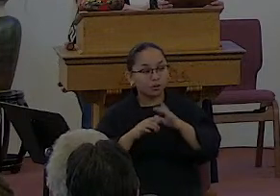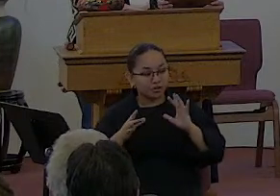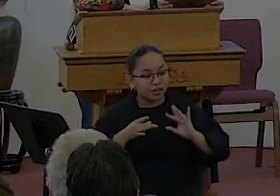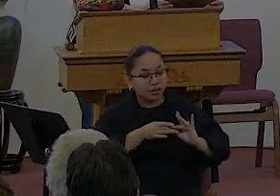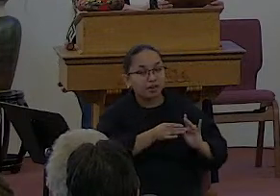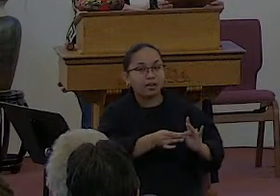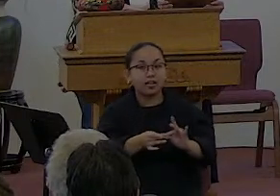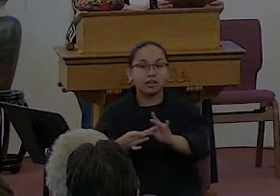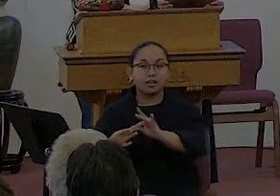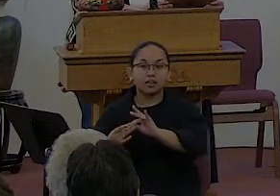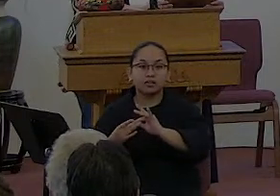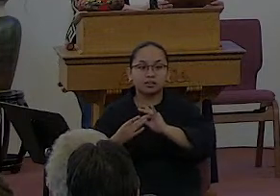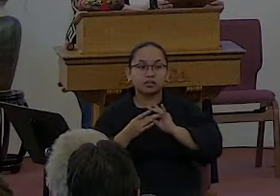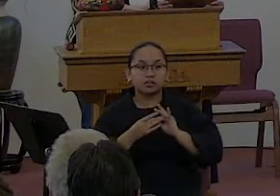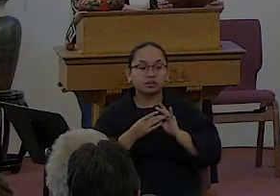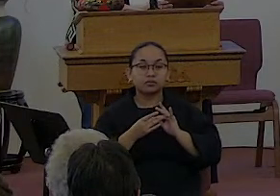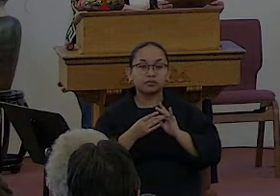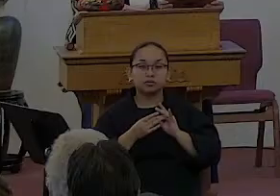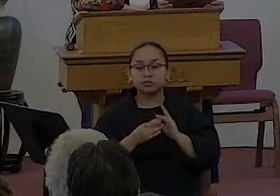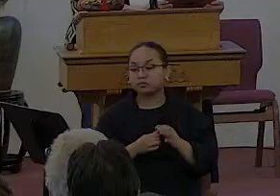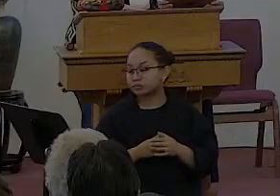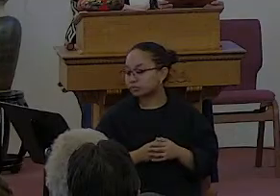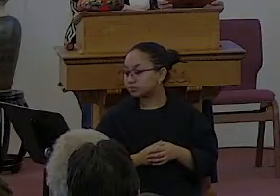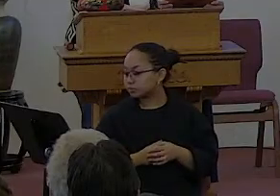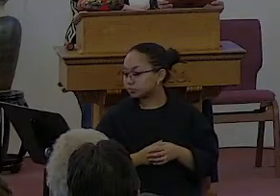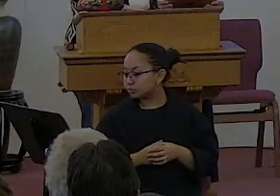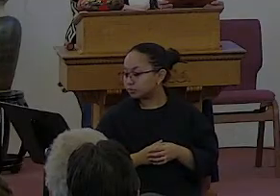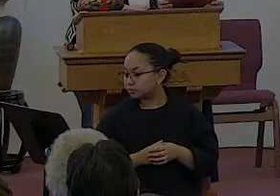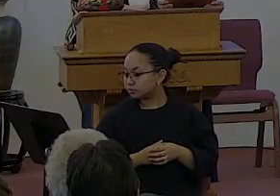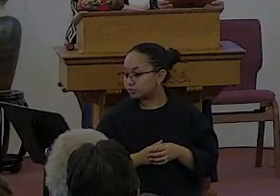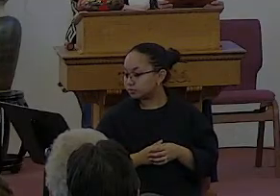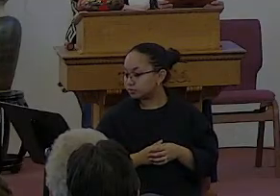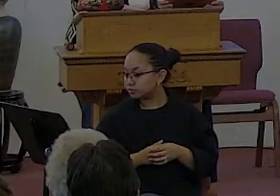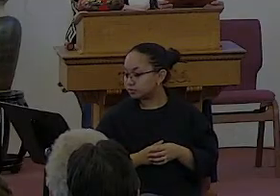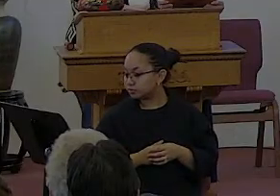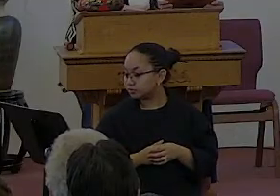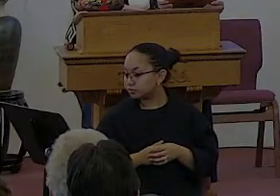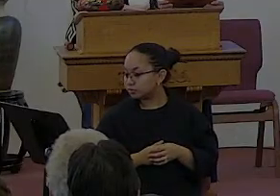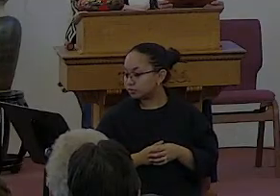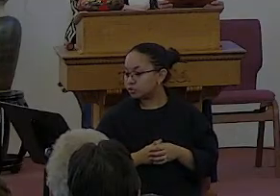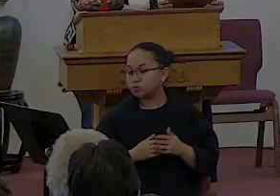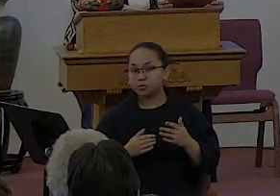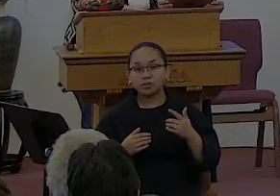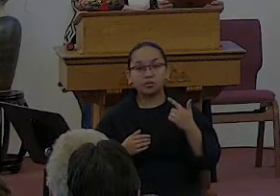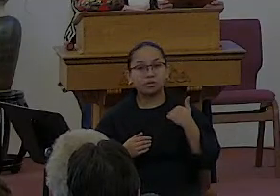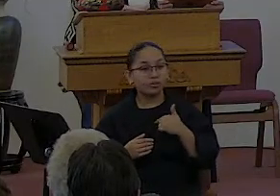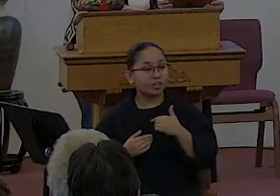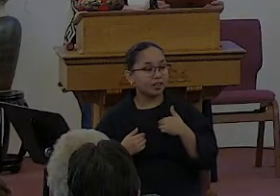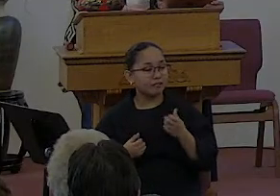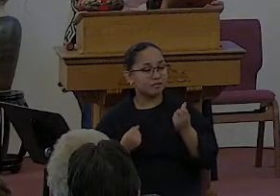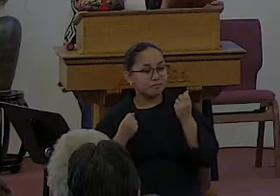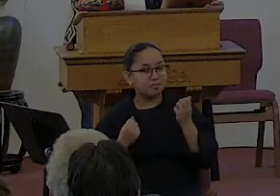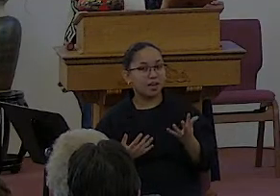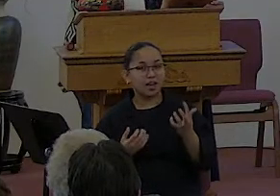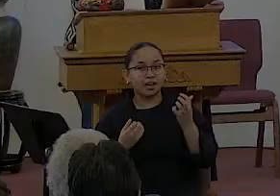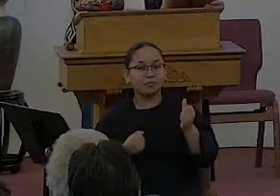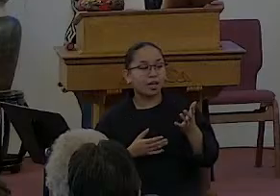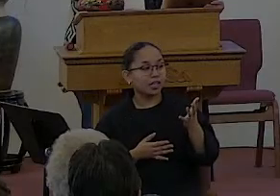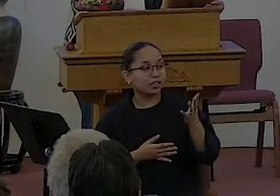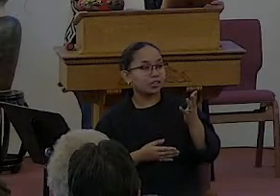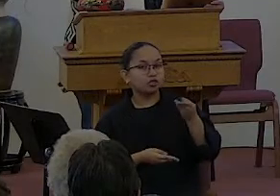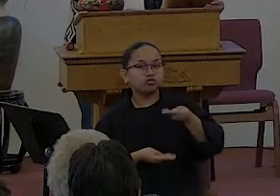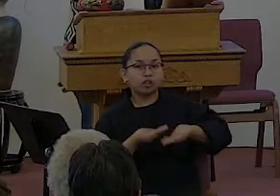and keep us grounded. We have many generations behind us and